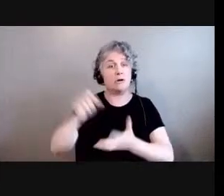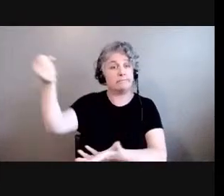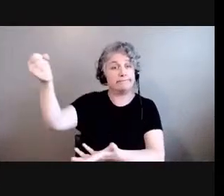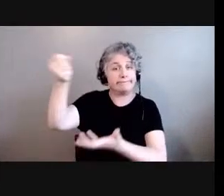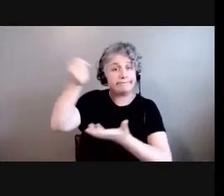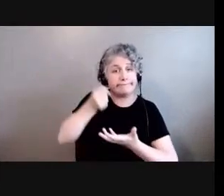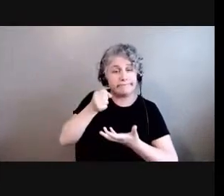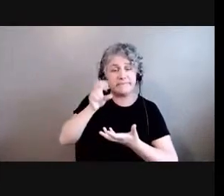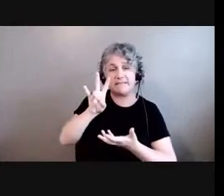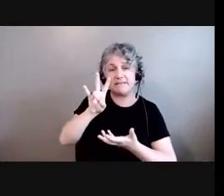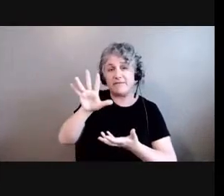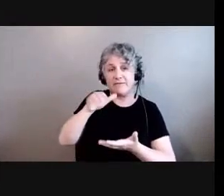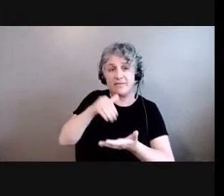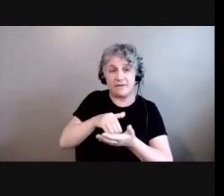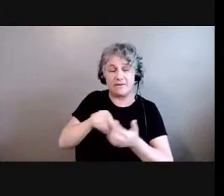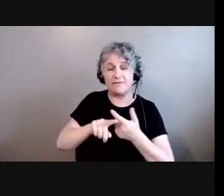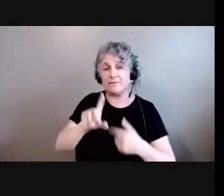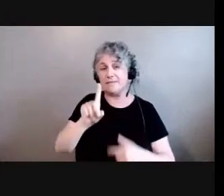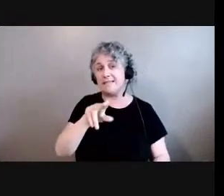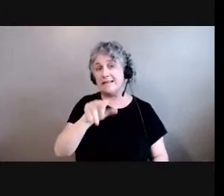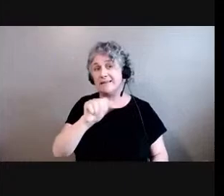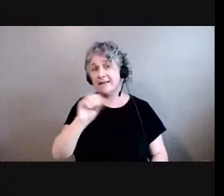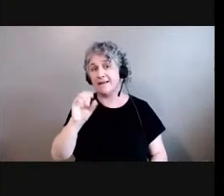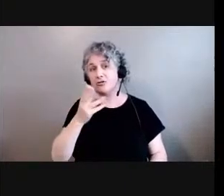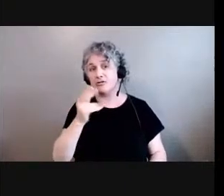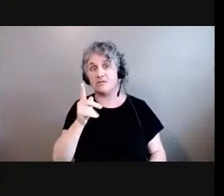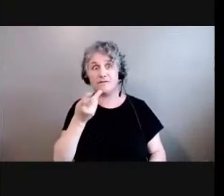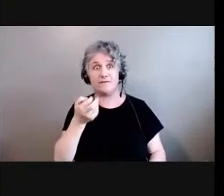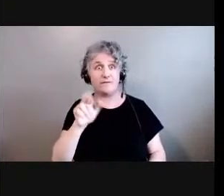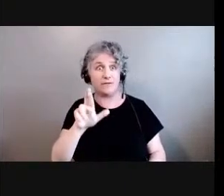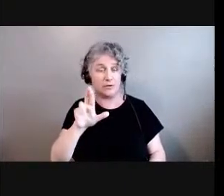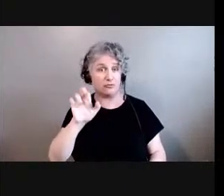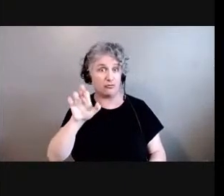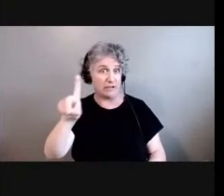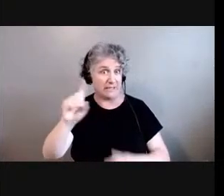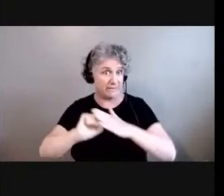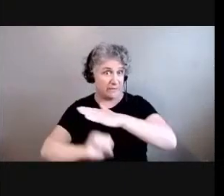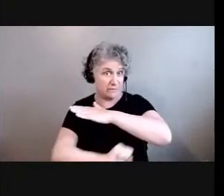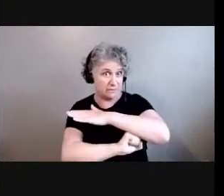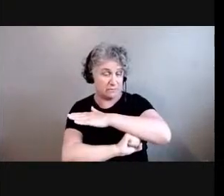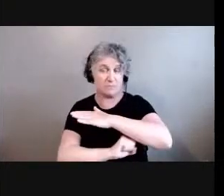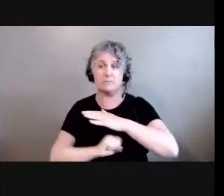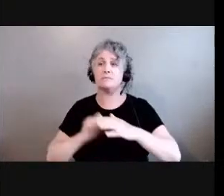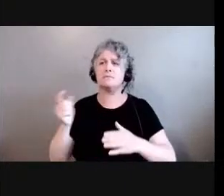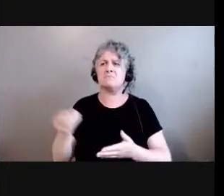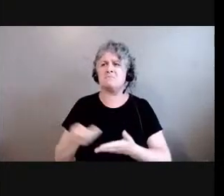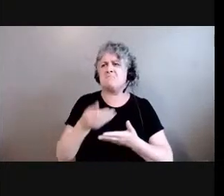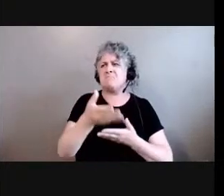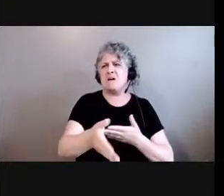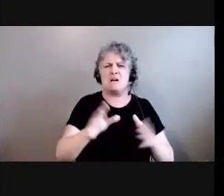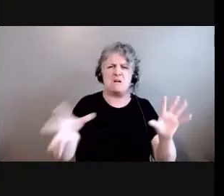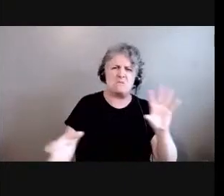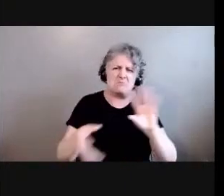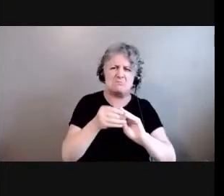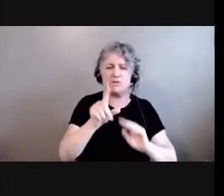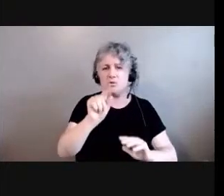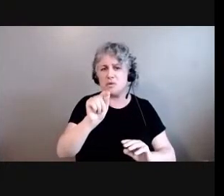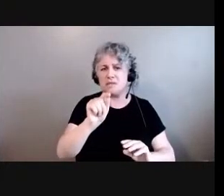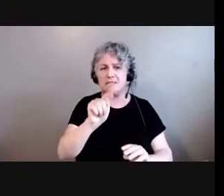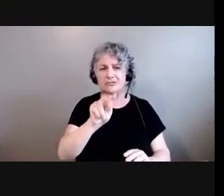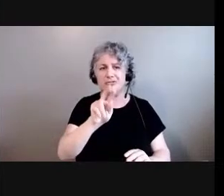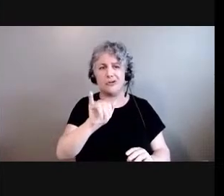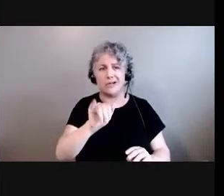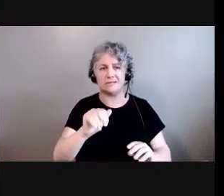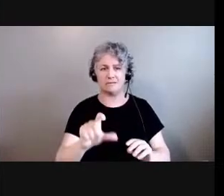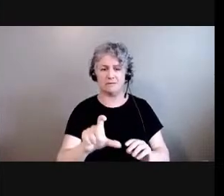from the Dana and Christopher Reeve Foundation. This helped to buy a fleet of about 20 tricycles, which are low to the ground,